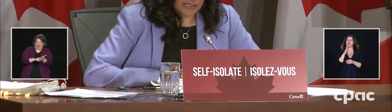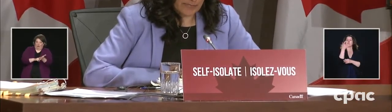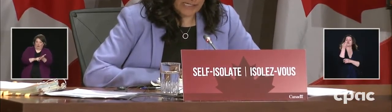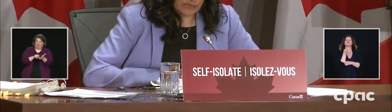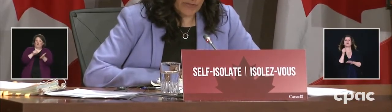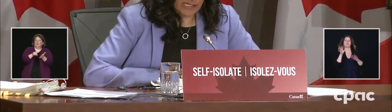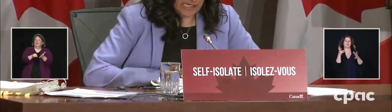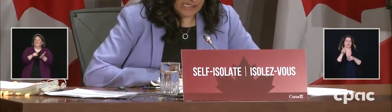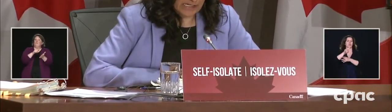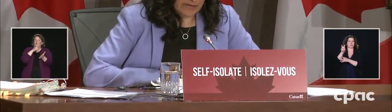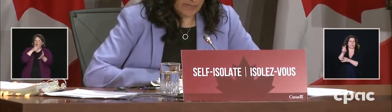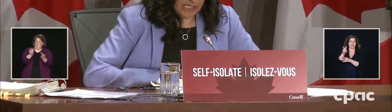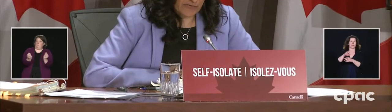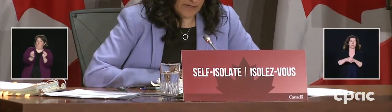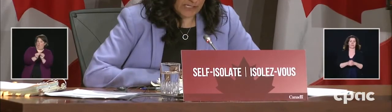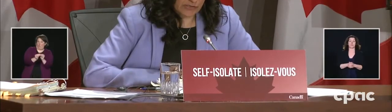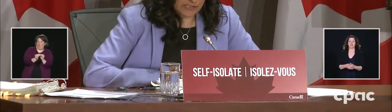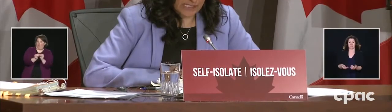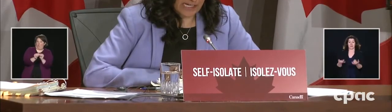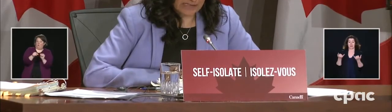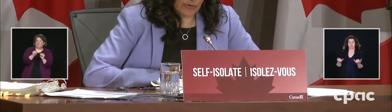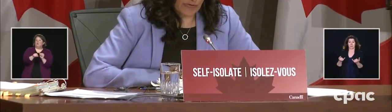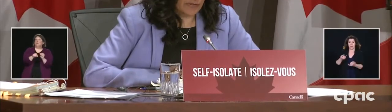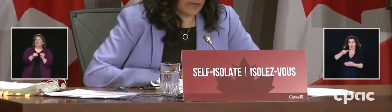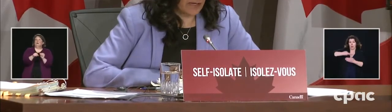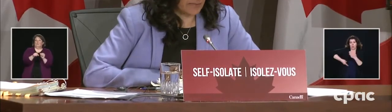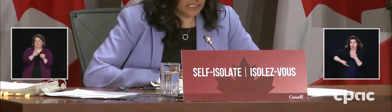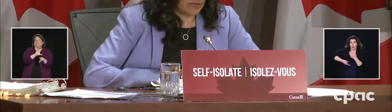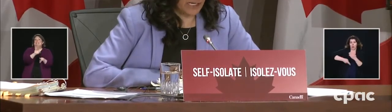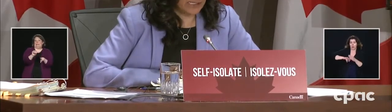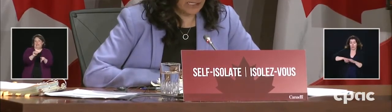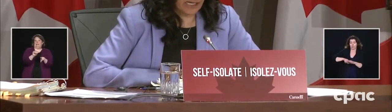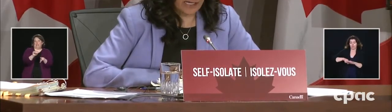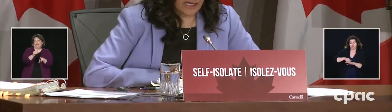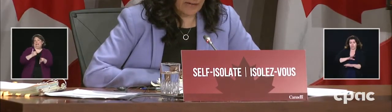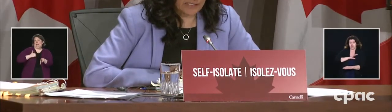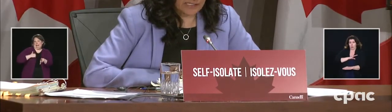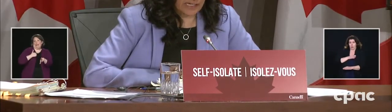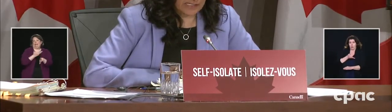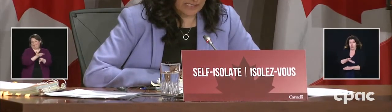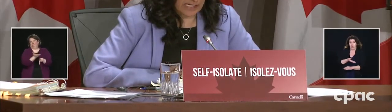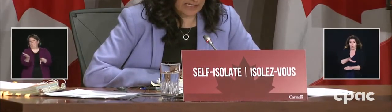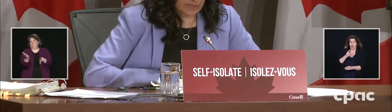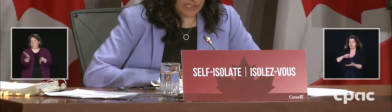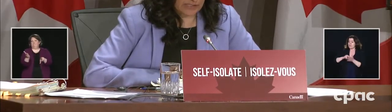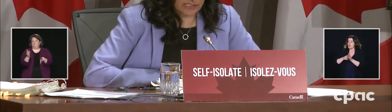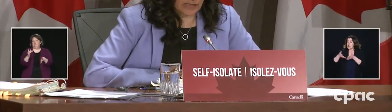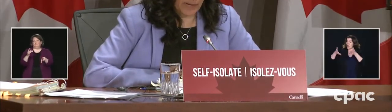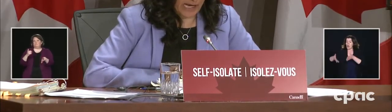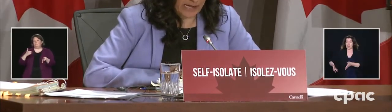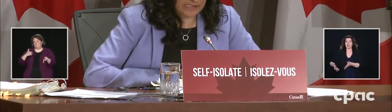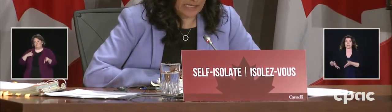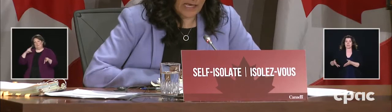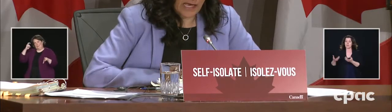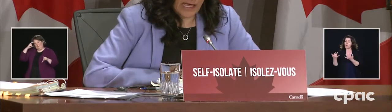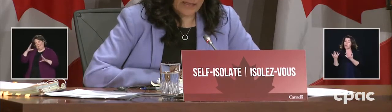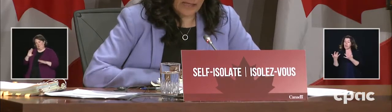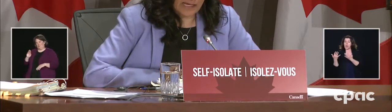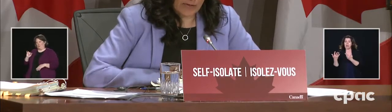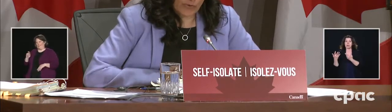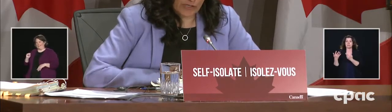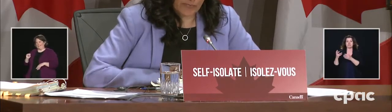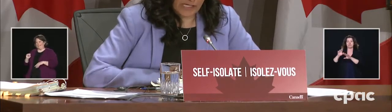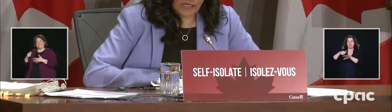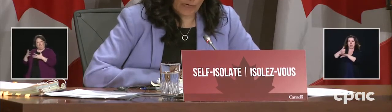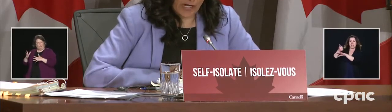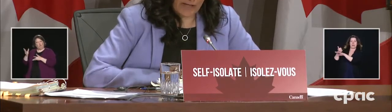are in place with Canadian manufacturers, as both Minister Baines and I have discussed at these pressers in the past, and